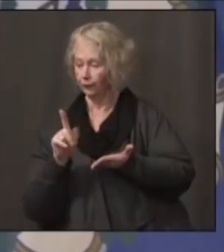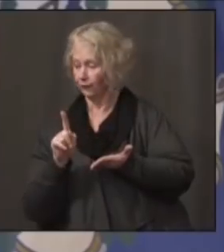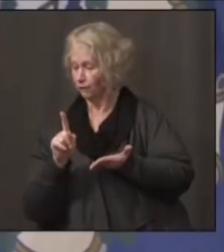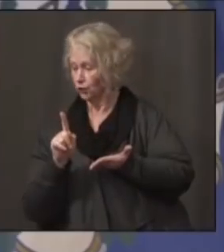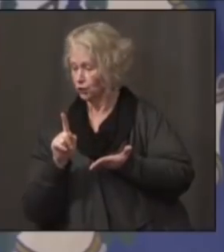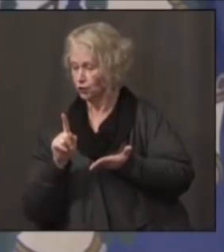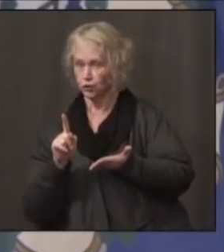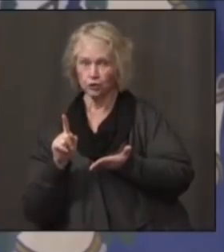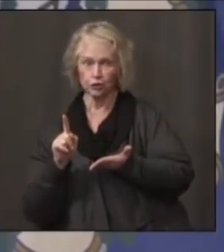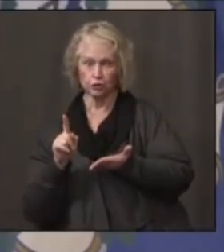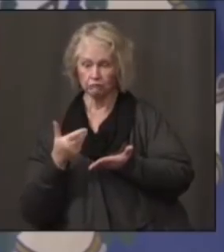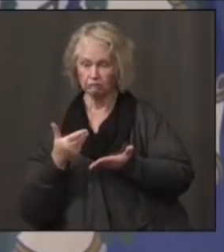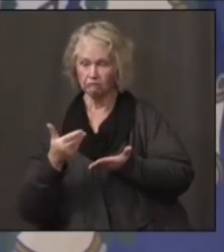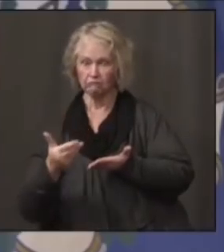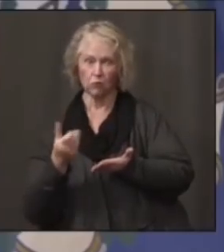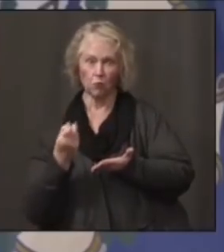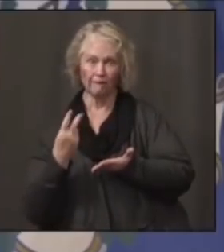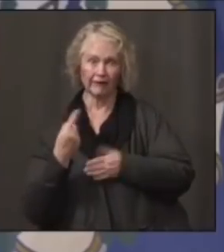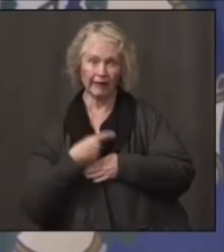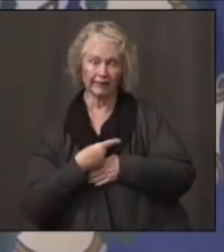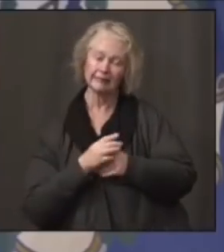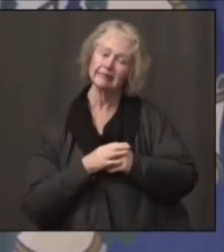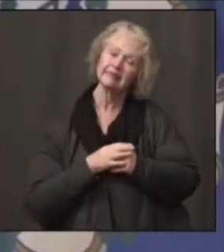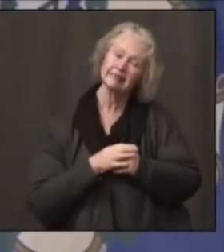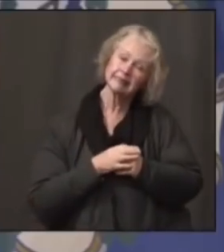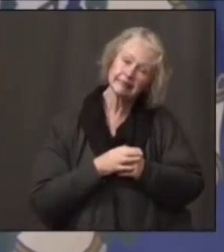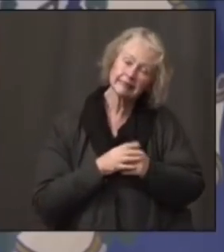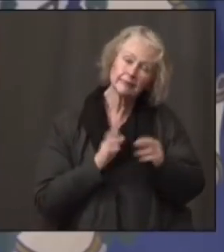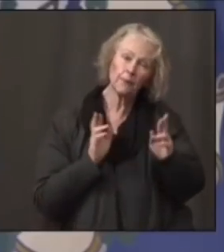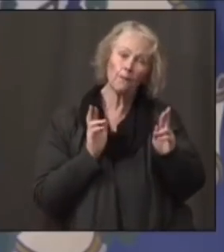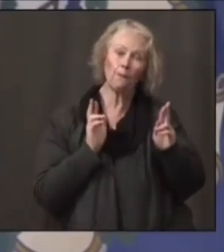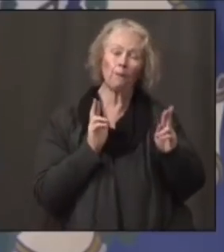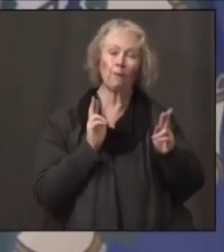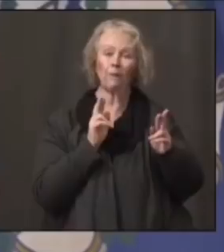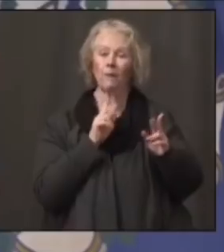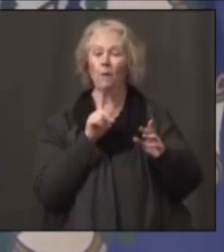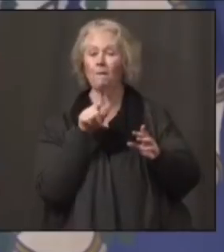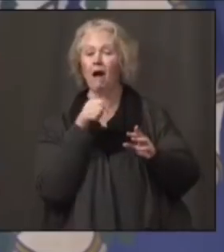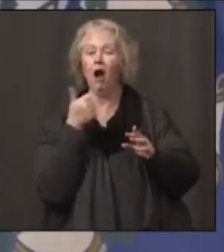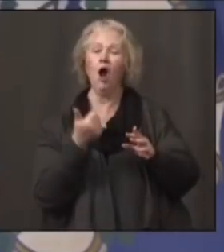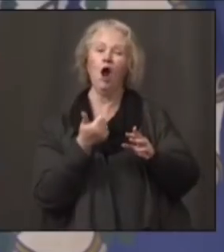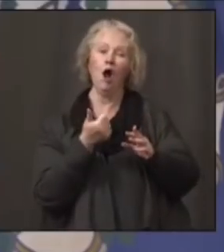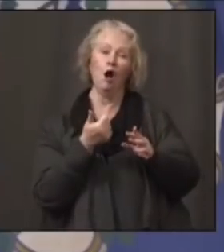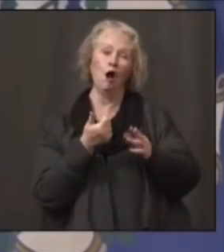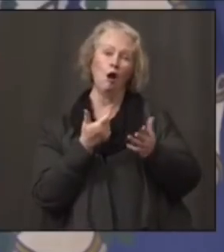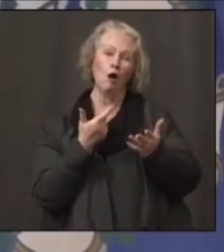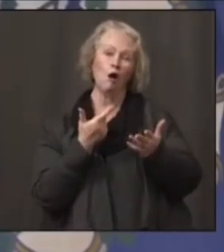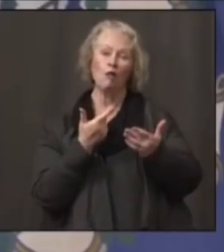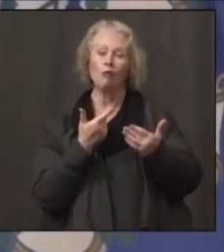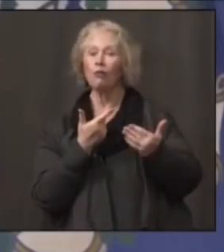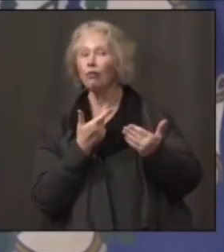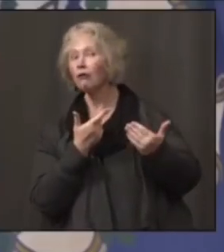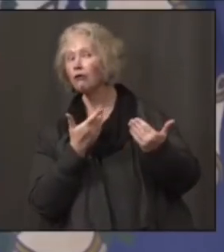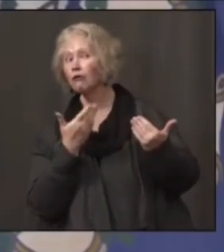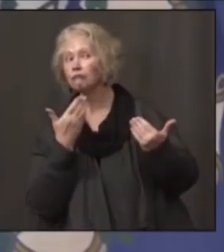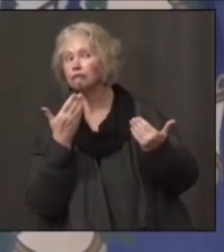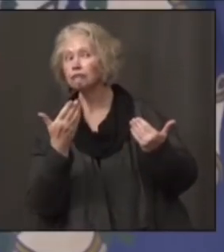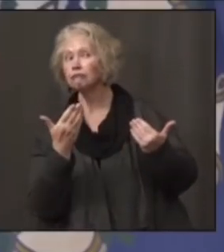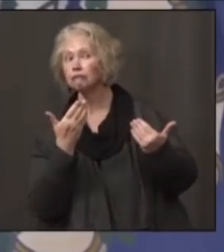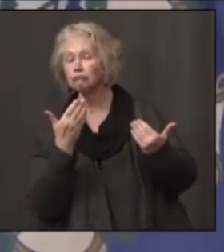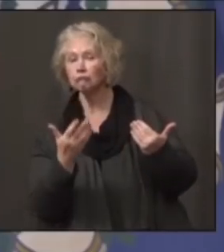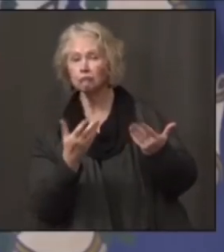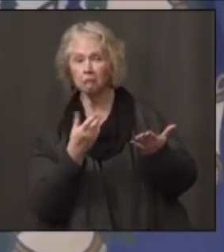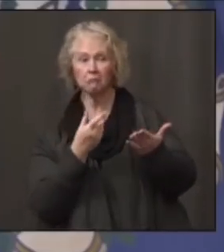something? We'd like to think there's going to be another supplemental passed in the next few days. We've been thinking